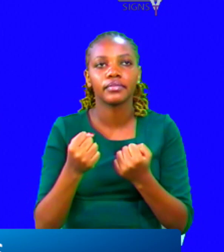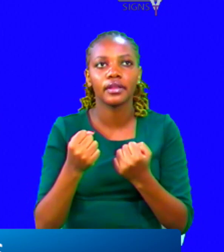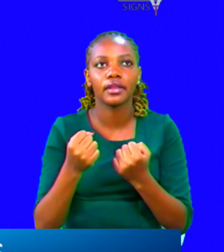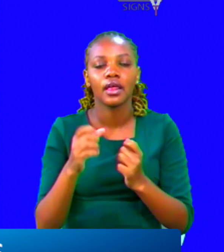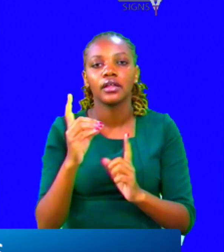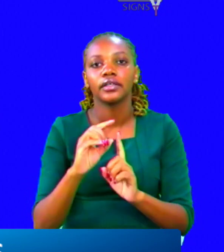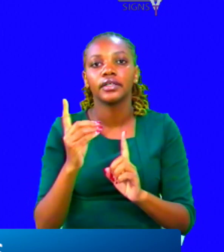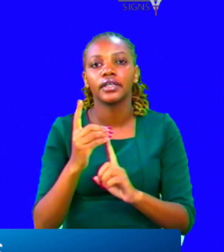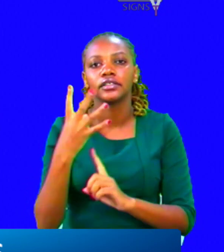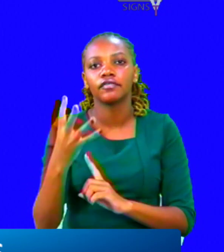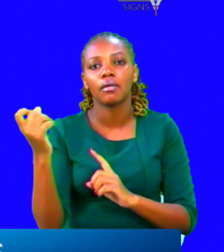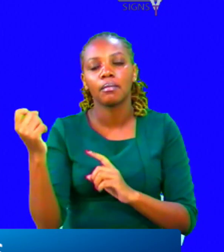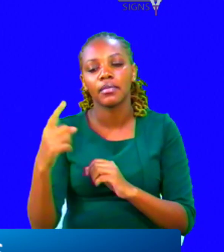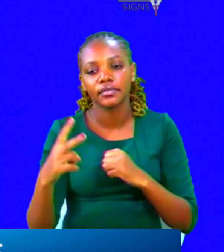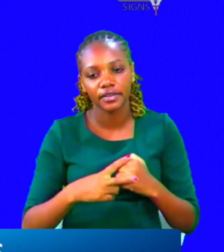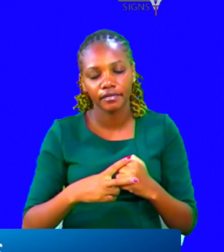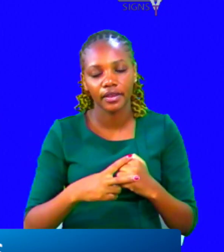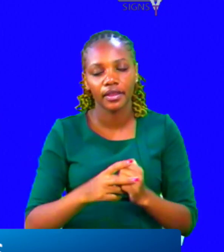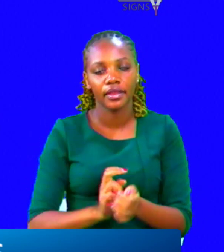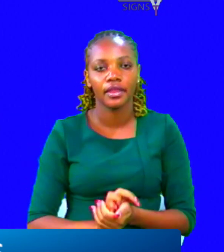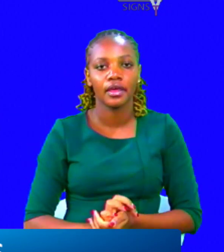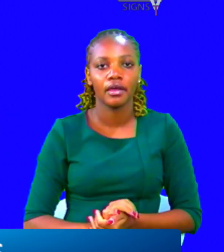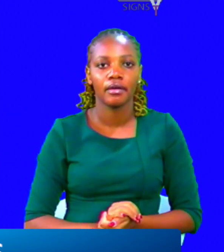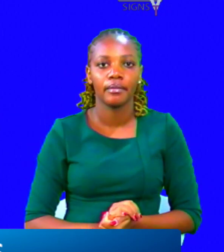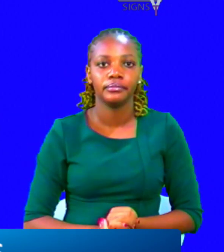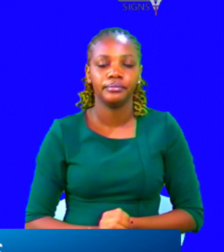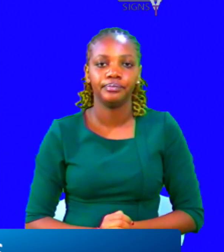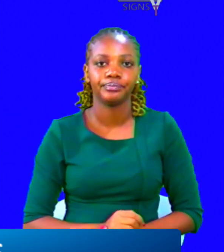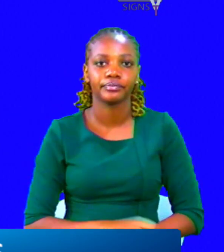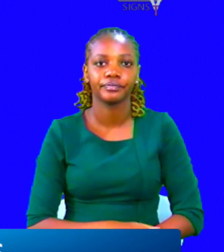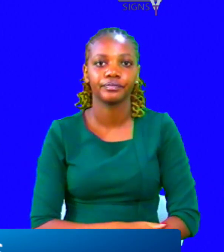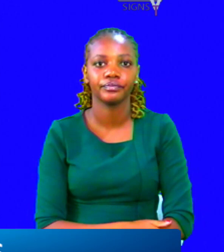of conservatory orders by the Court of Appeal.